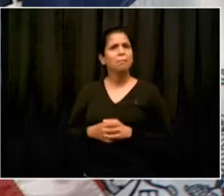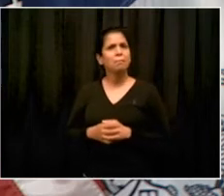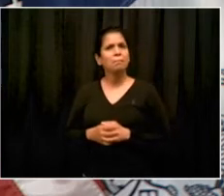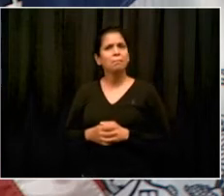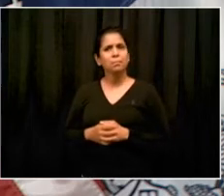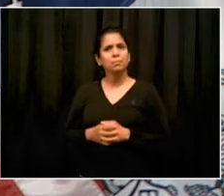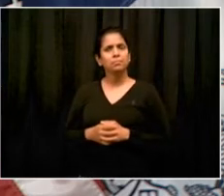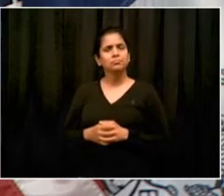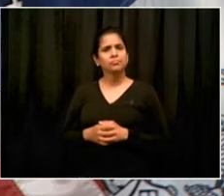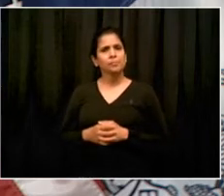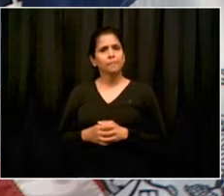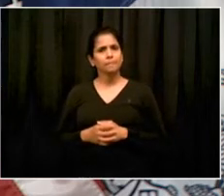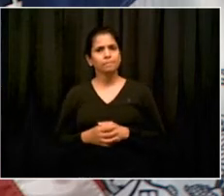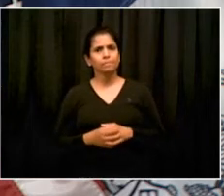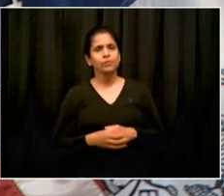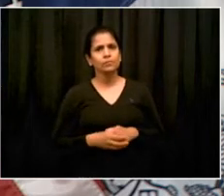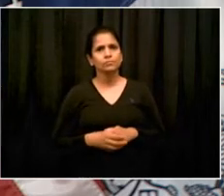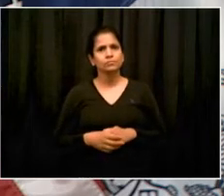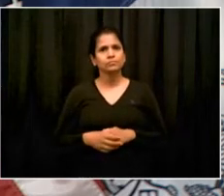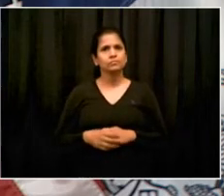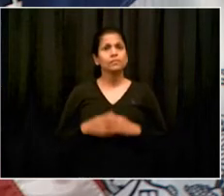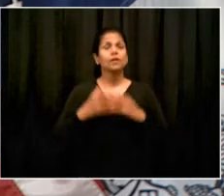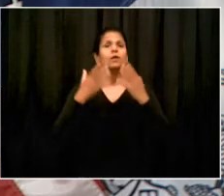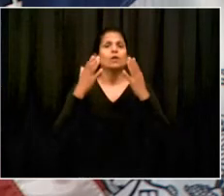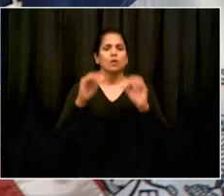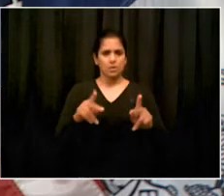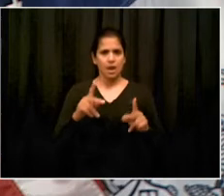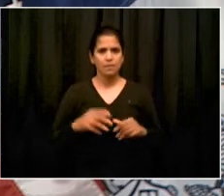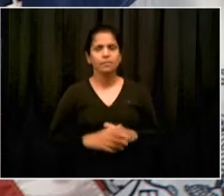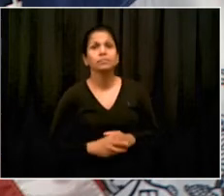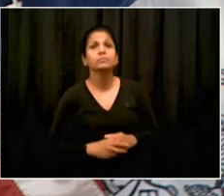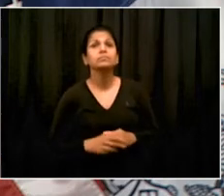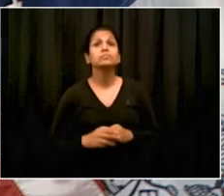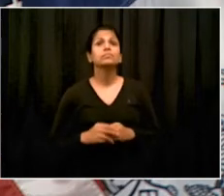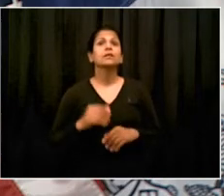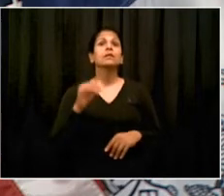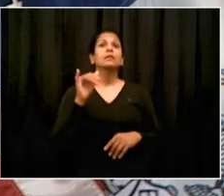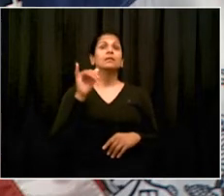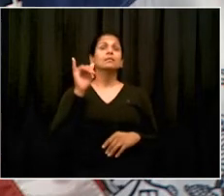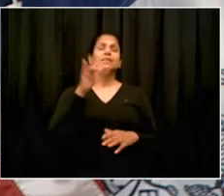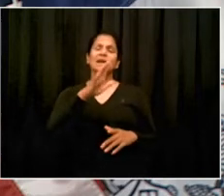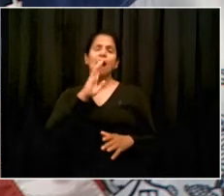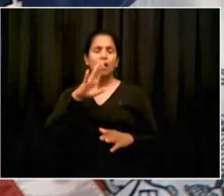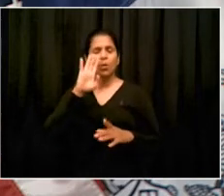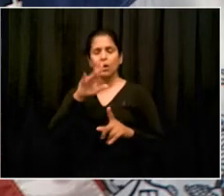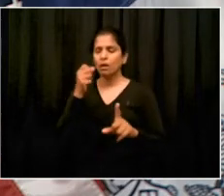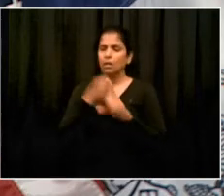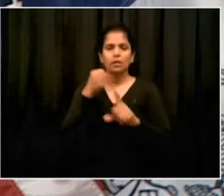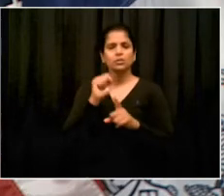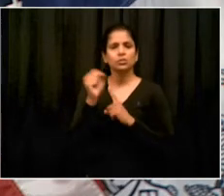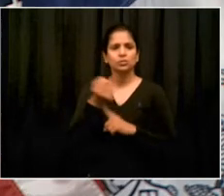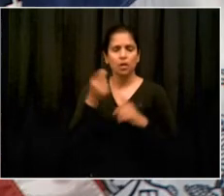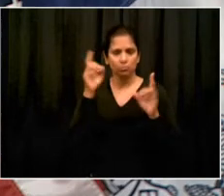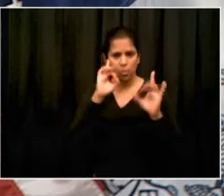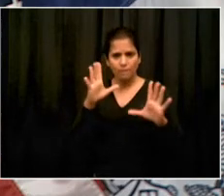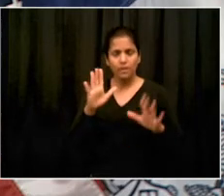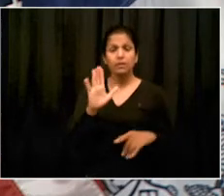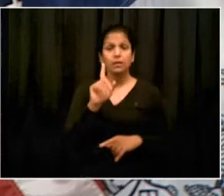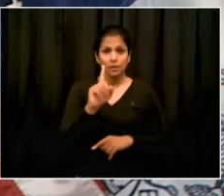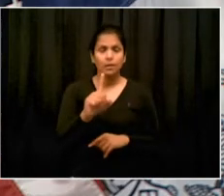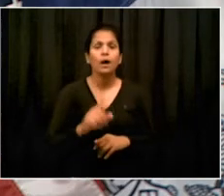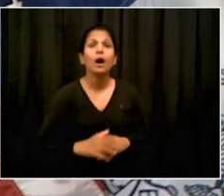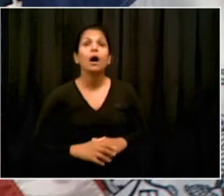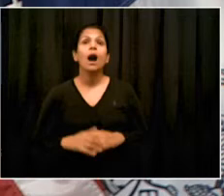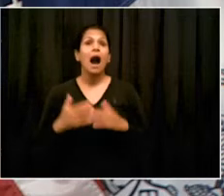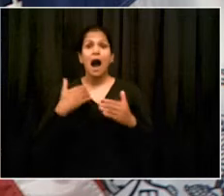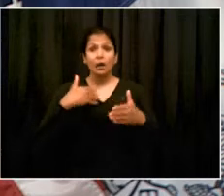All of the above, Bridget. It's appalling. I don't know how many times we're going to see the same thing happen at the